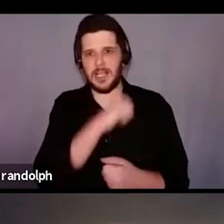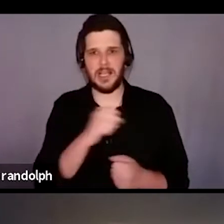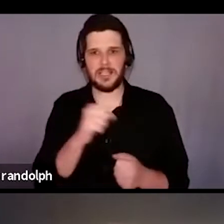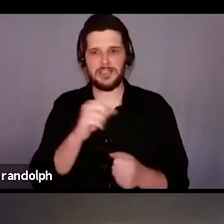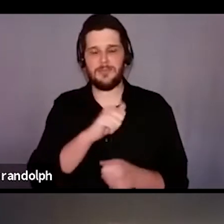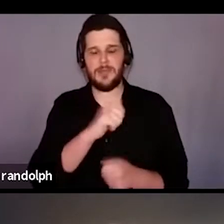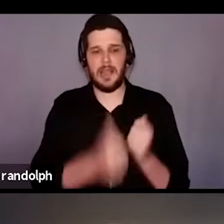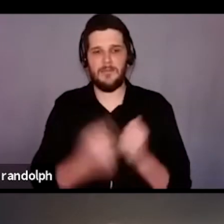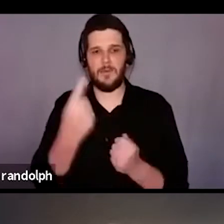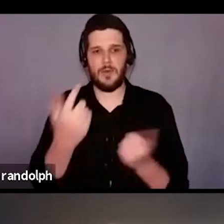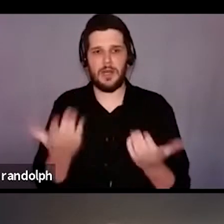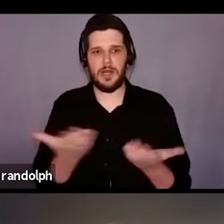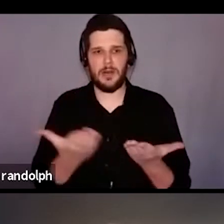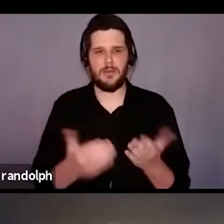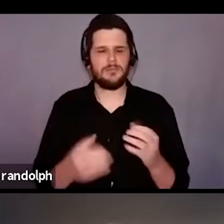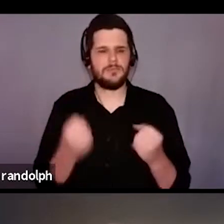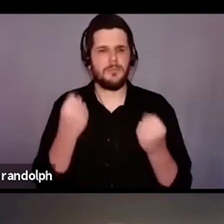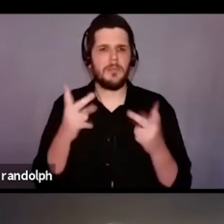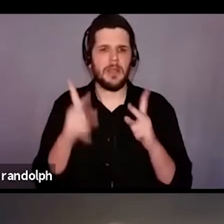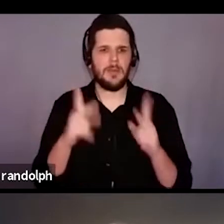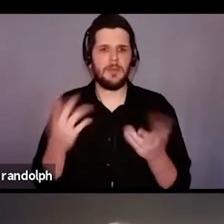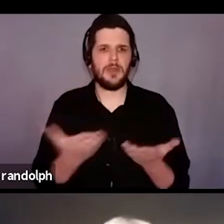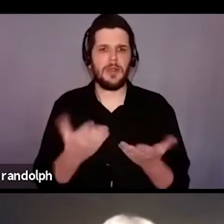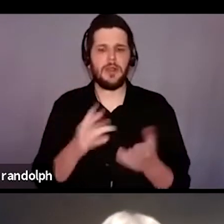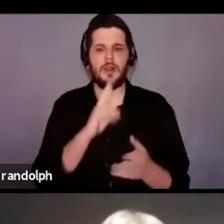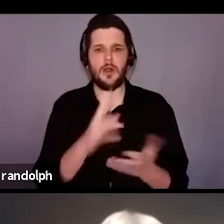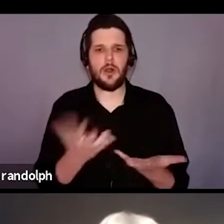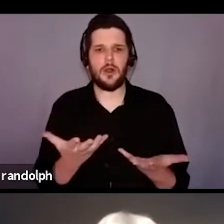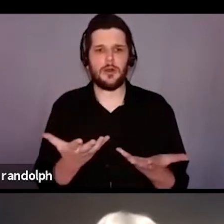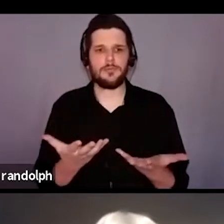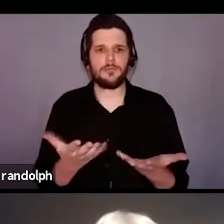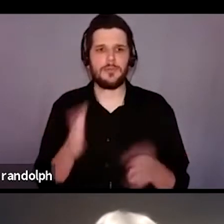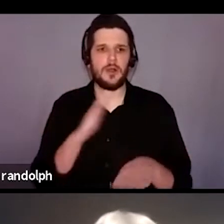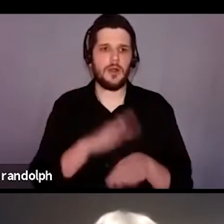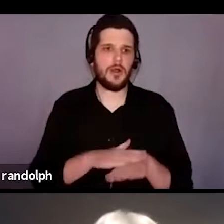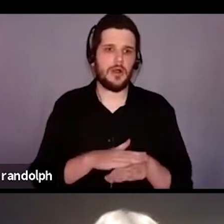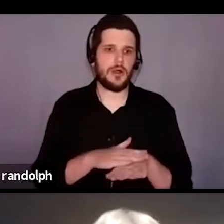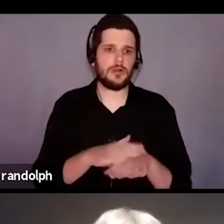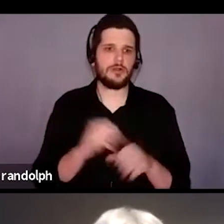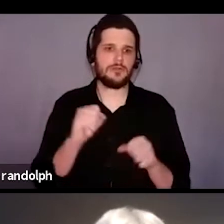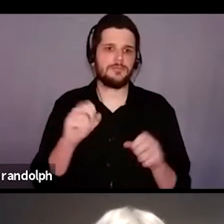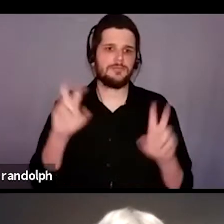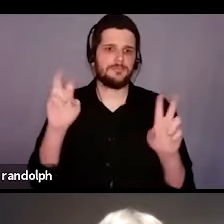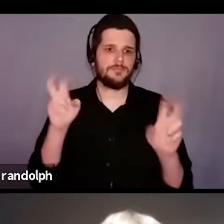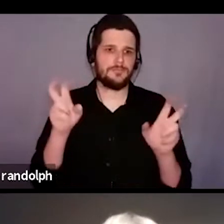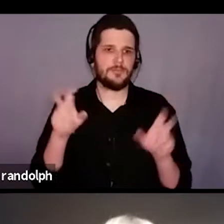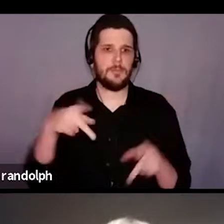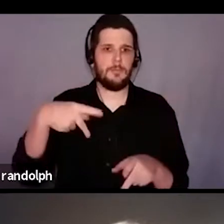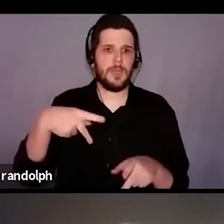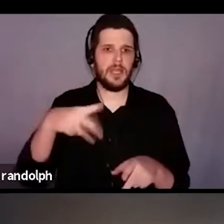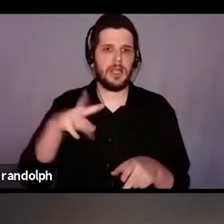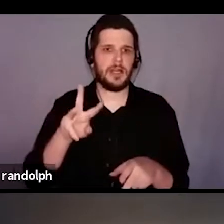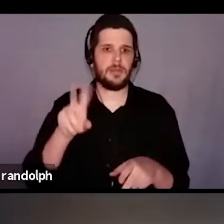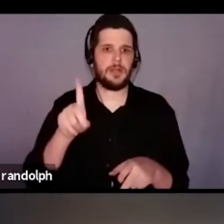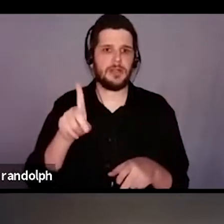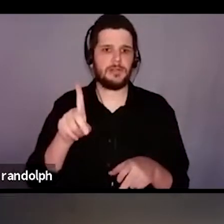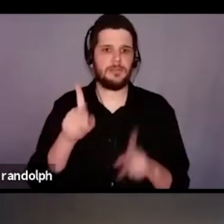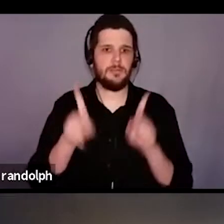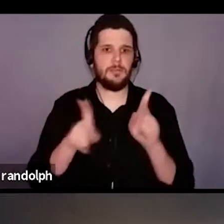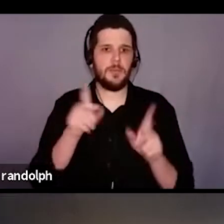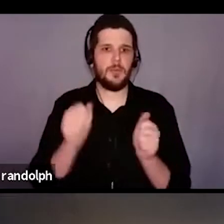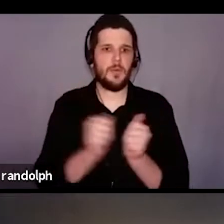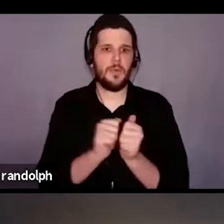here, but multiple people in this conversation are on so-called PWD, people with disabilities.